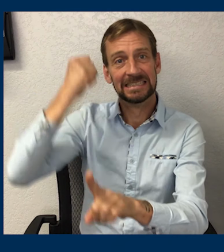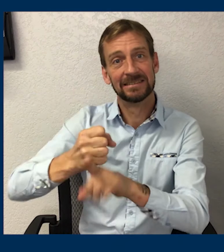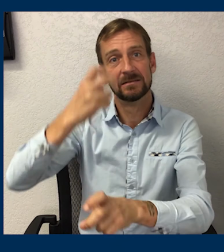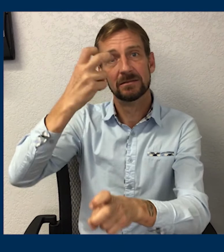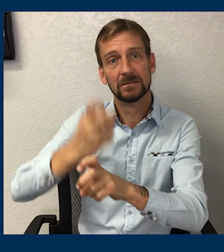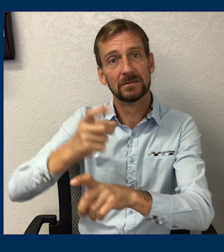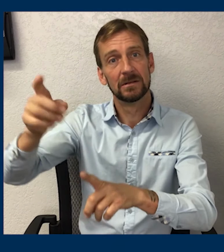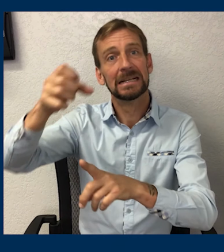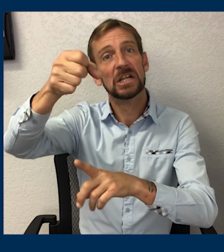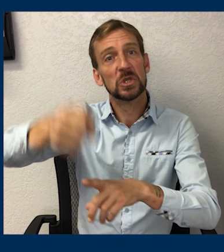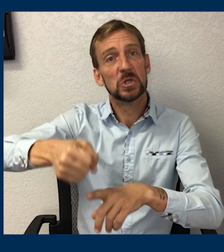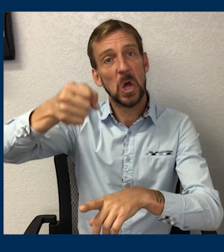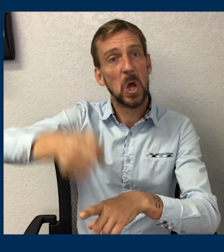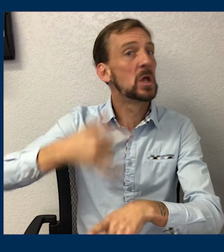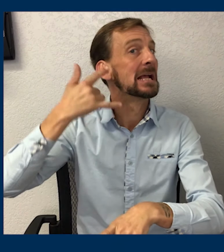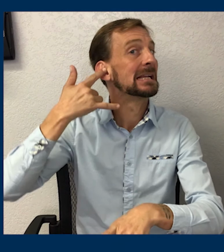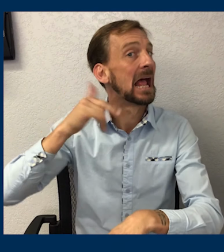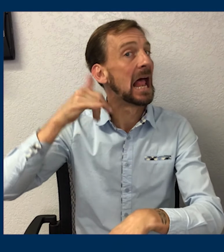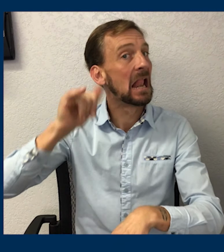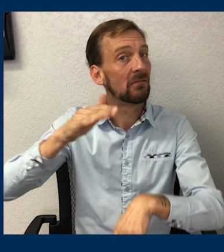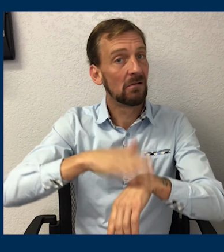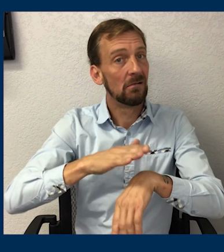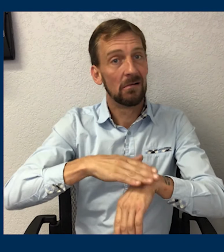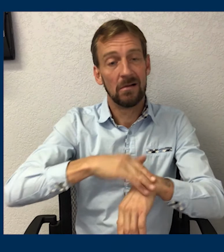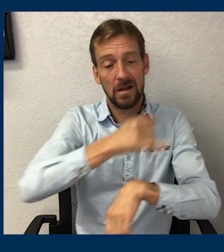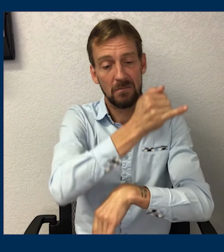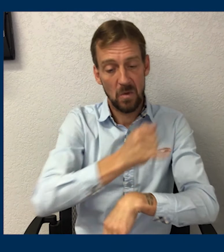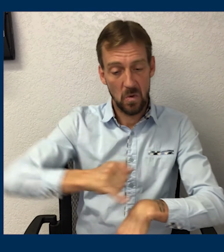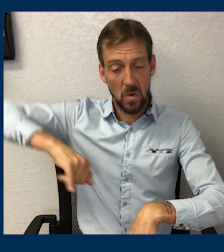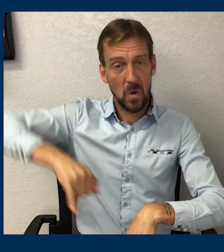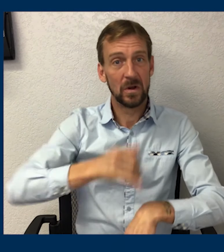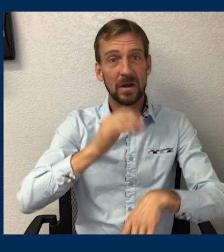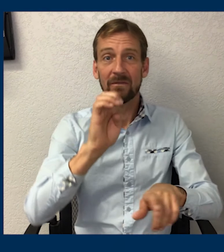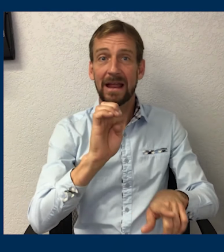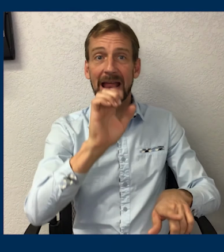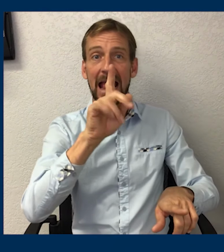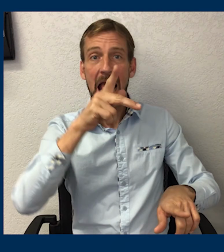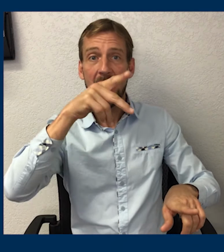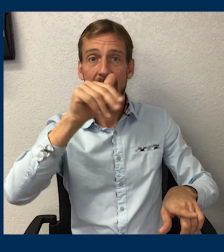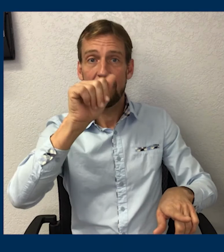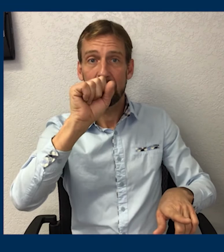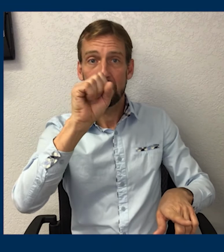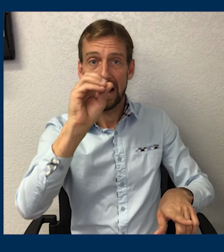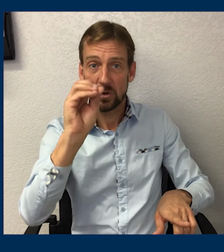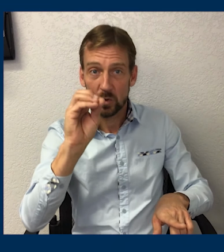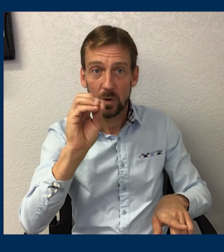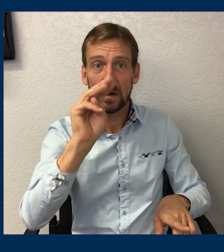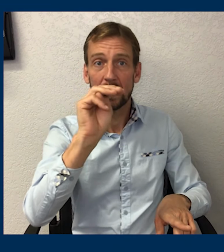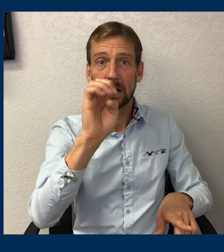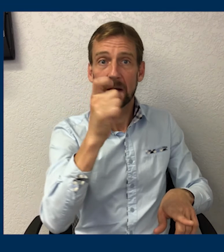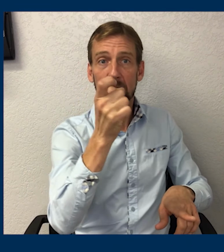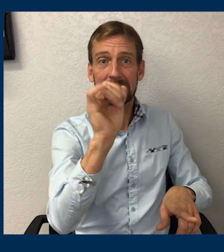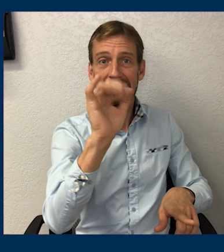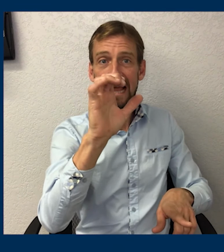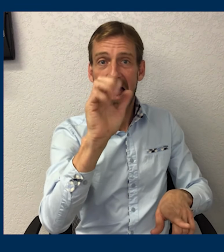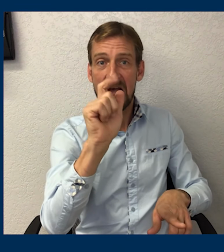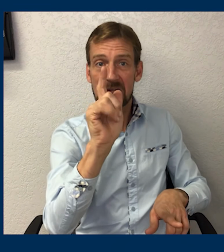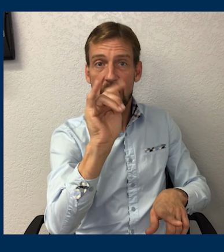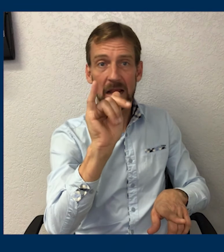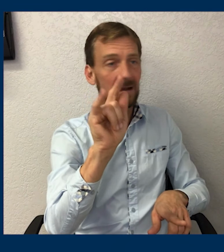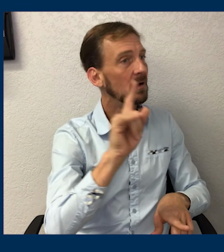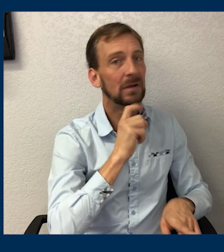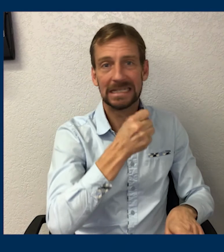down in Southern California, right on the border, El Paso and Mexicali, and just getting